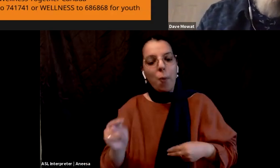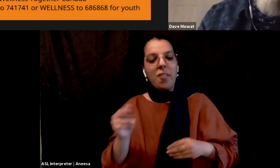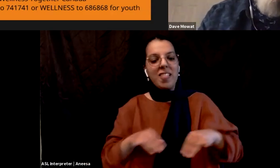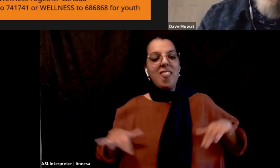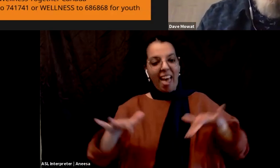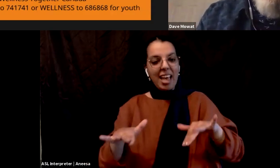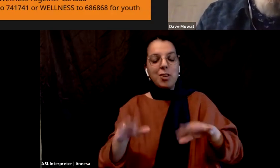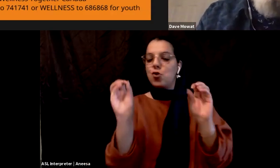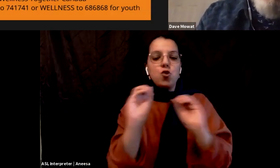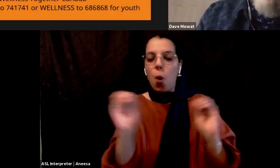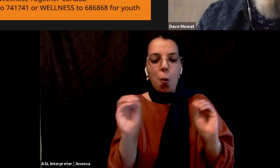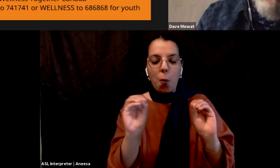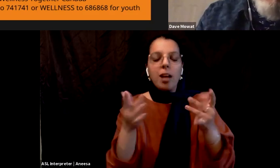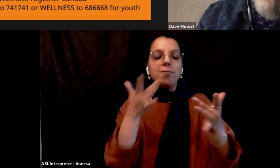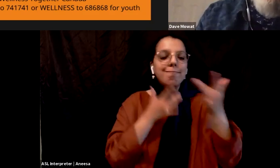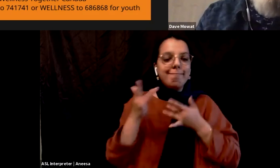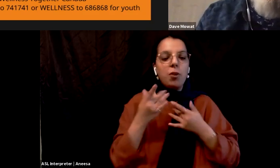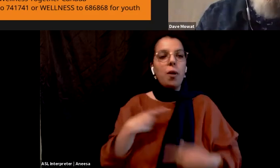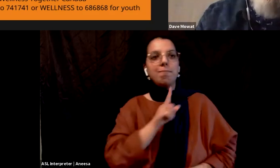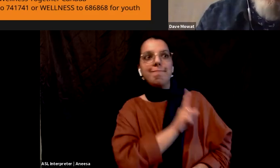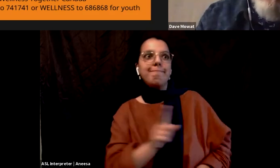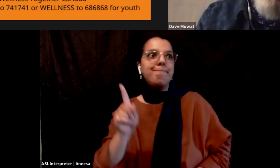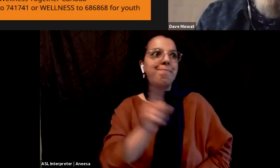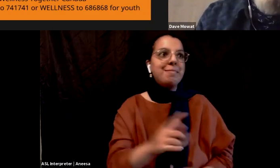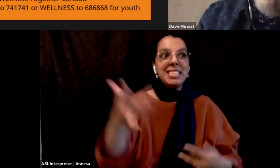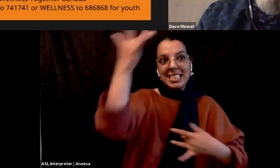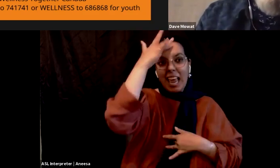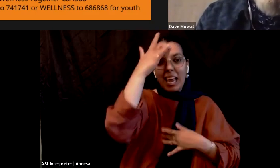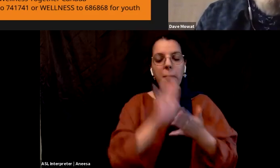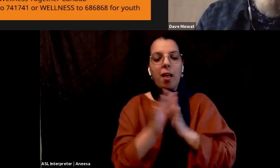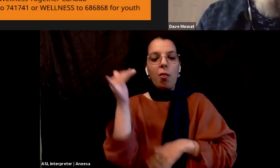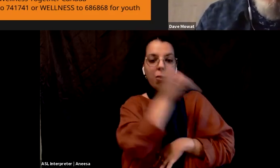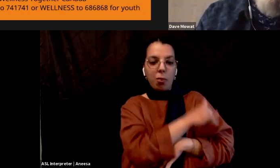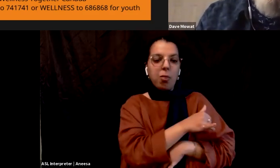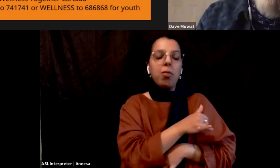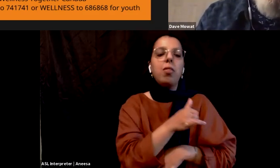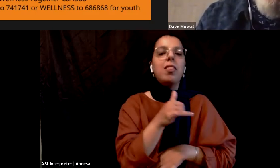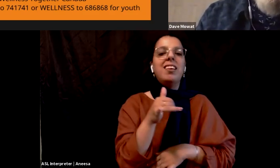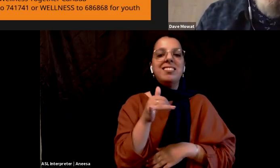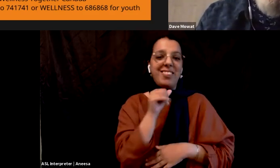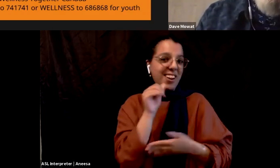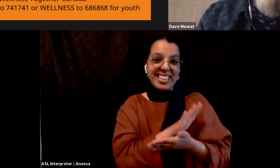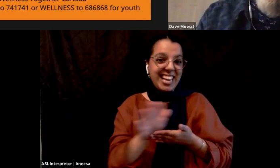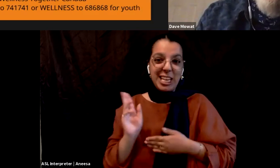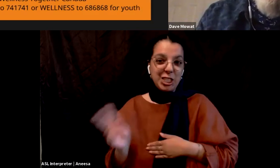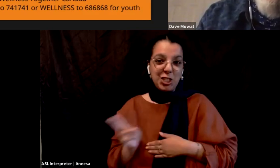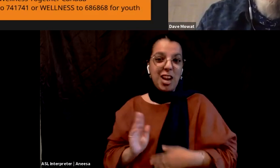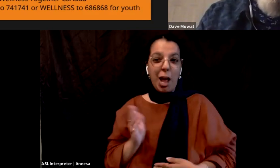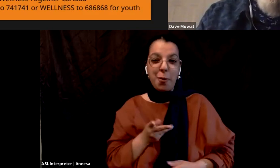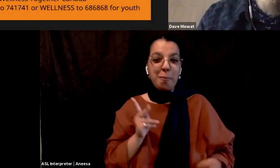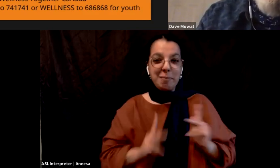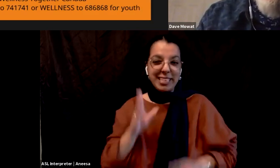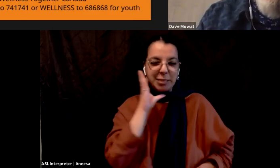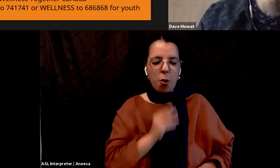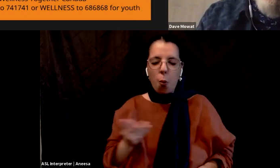sick. They were victims of alcoholism. And it's not a nice history. Our people experienced the worst of